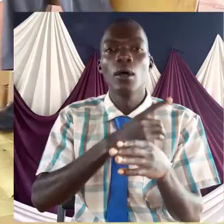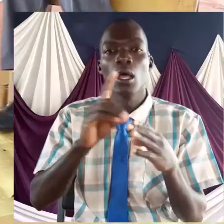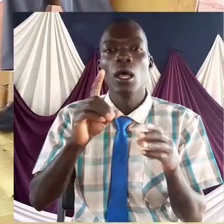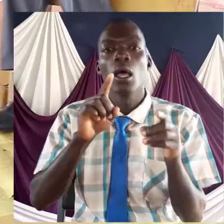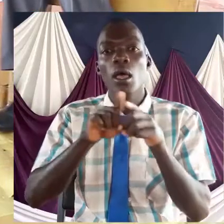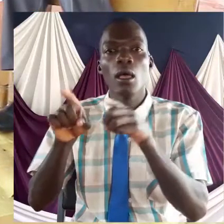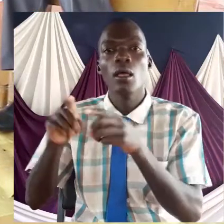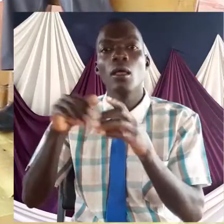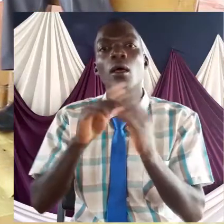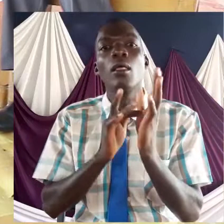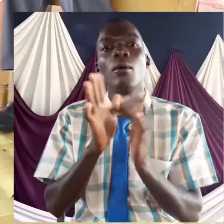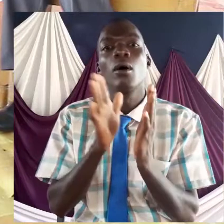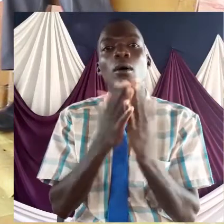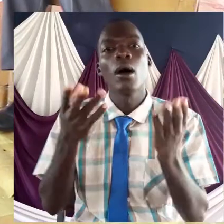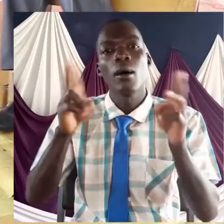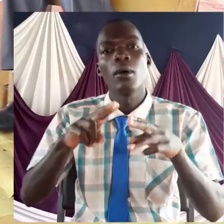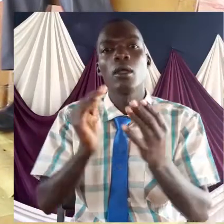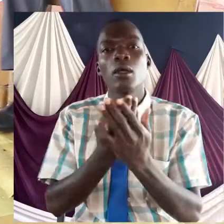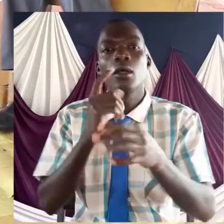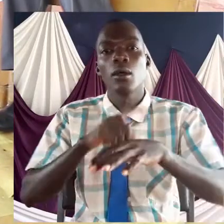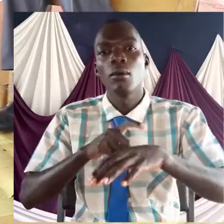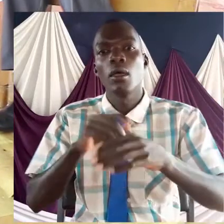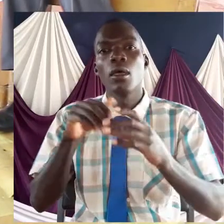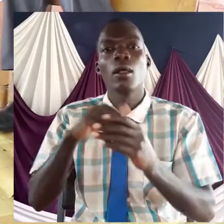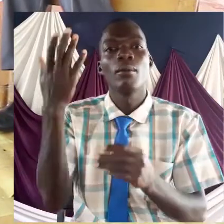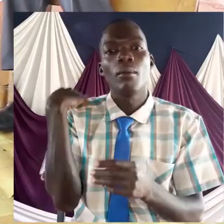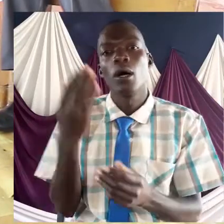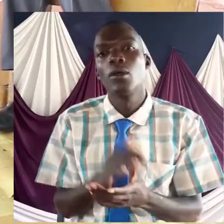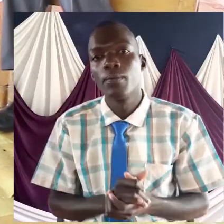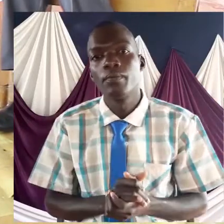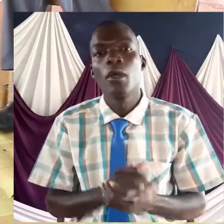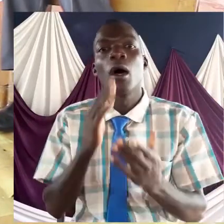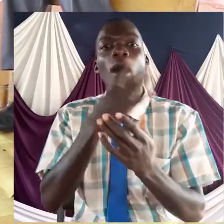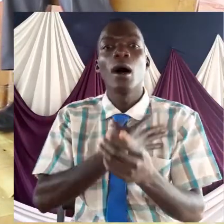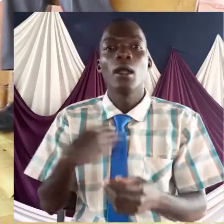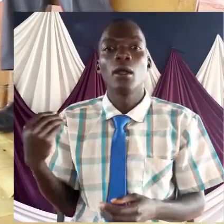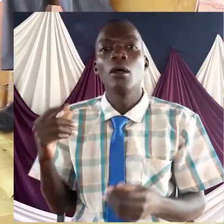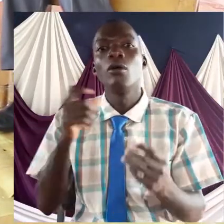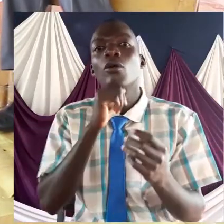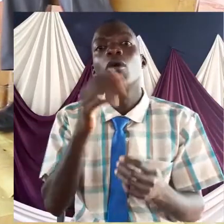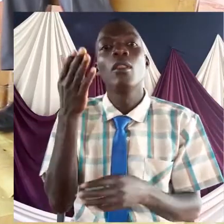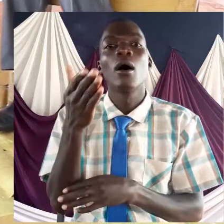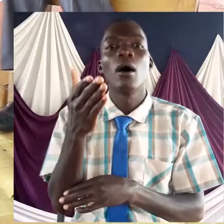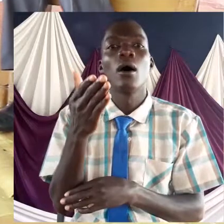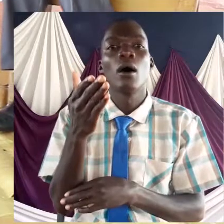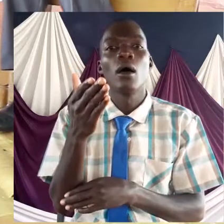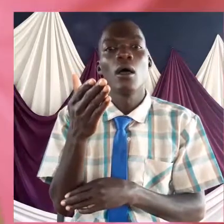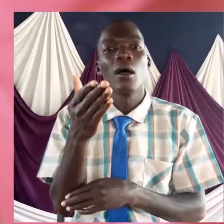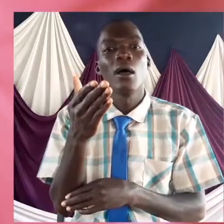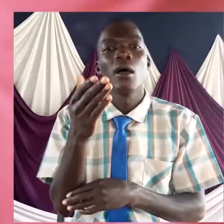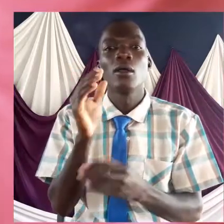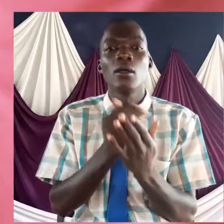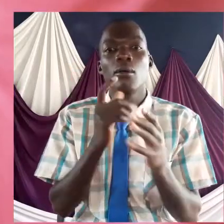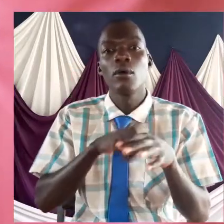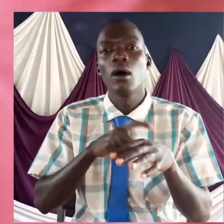Bible happened sometimes in the past and not there at our present time.